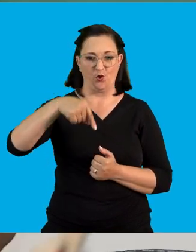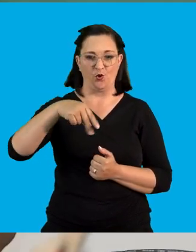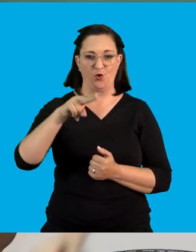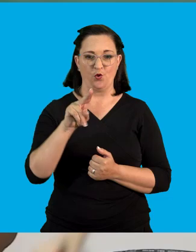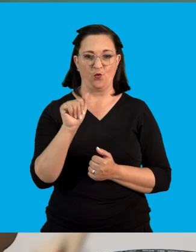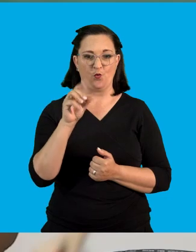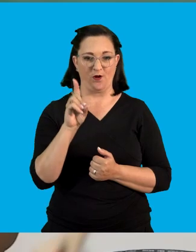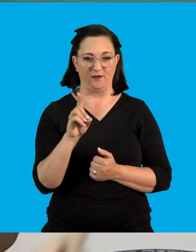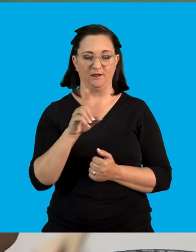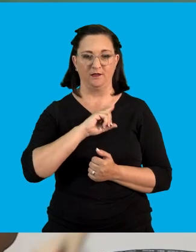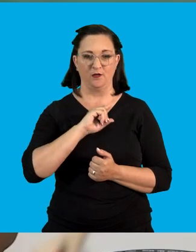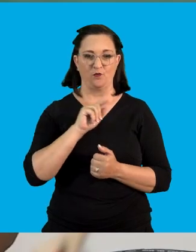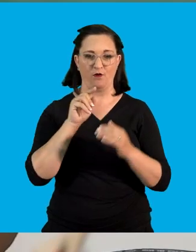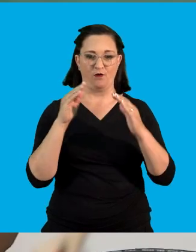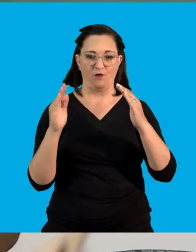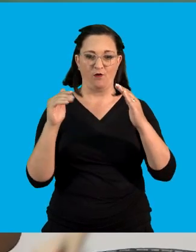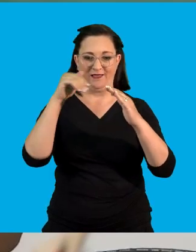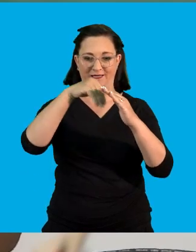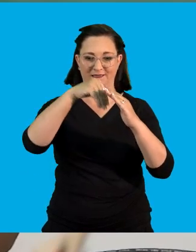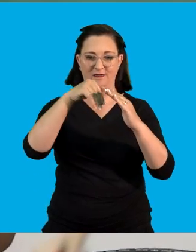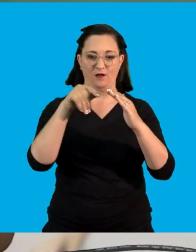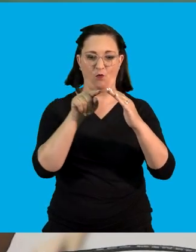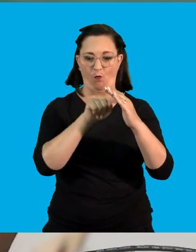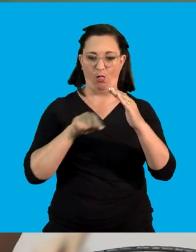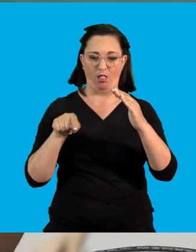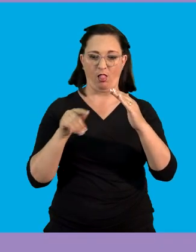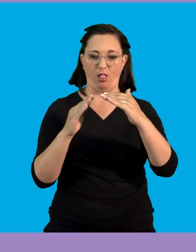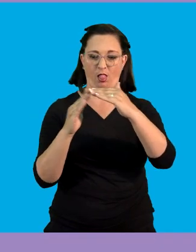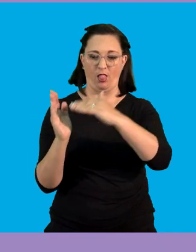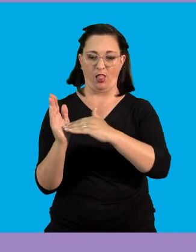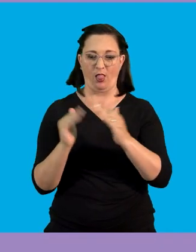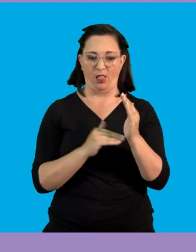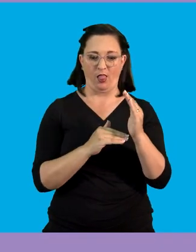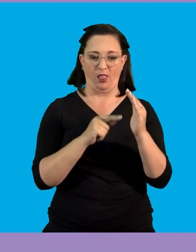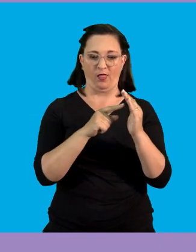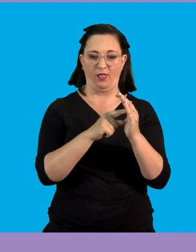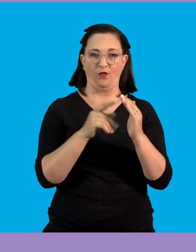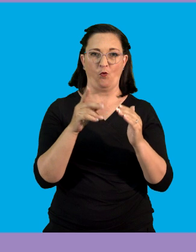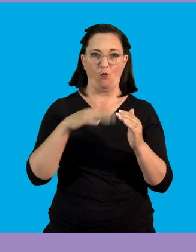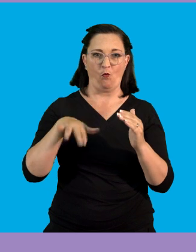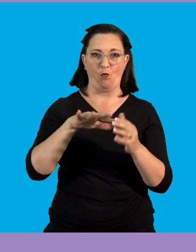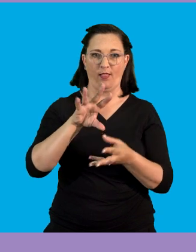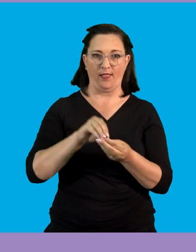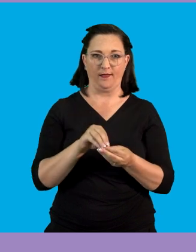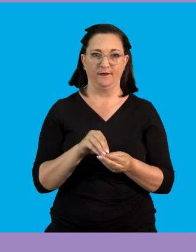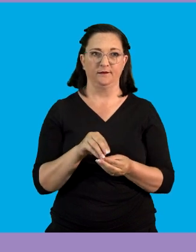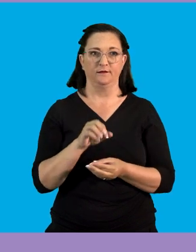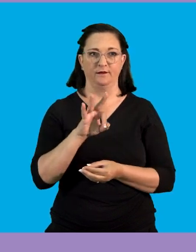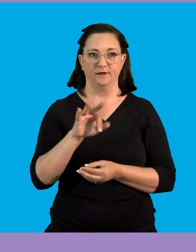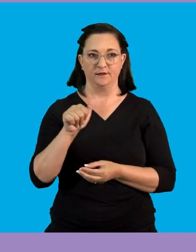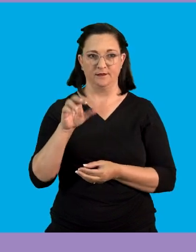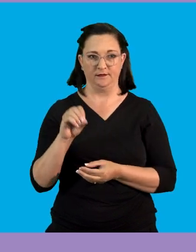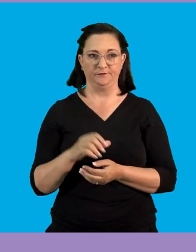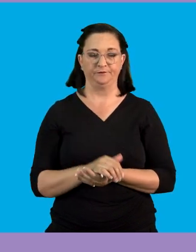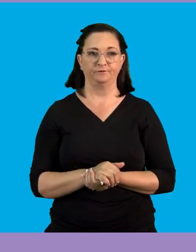all four angles added together should give us 360, and so we'll just add all of them. So angle A plus